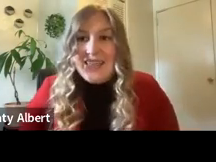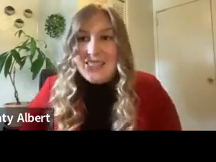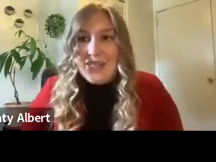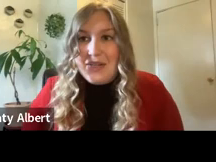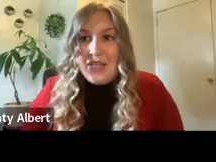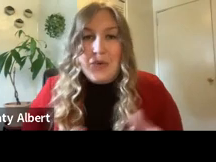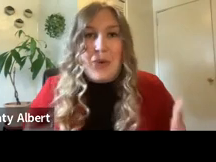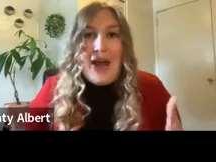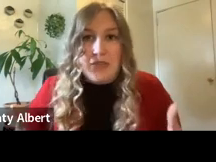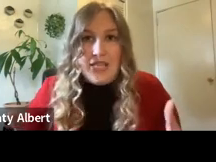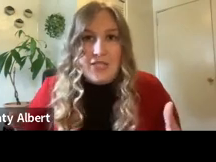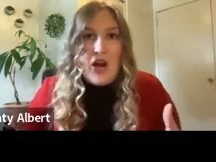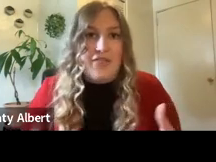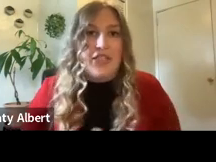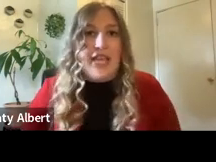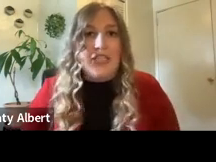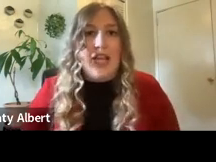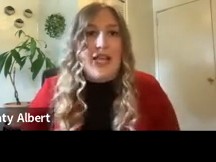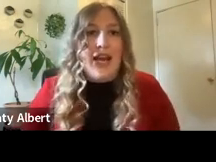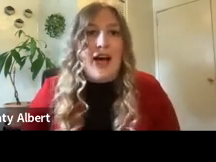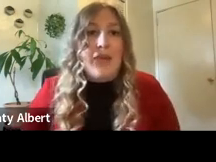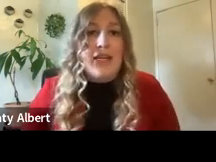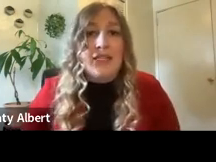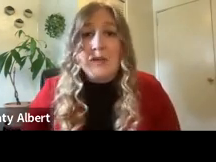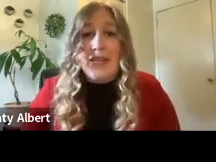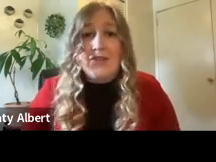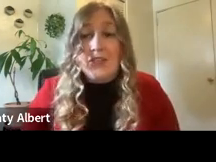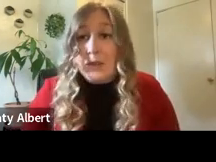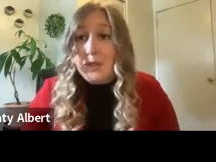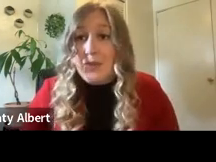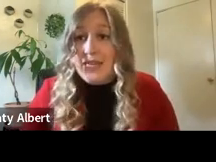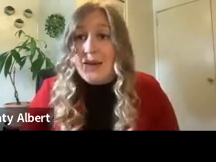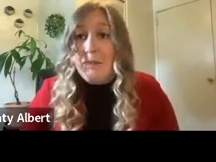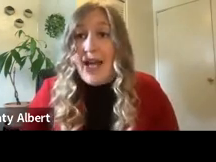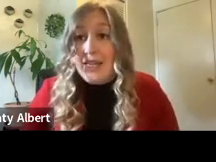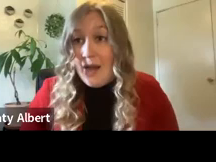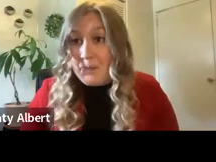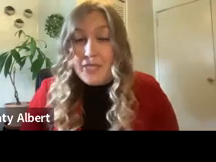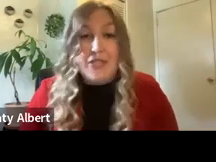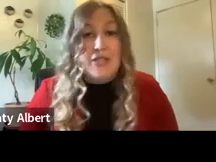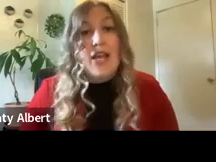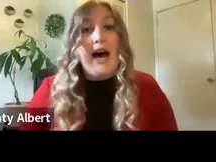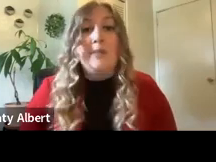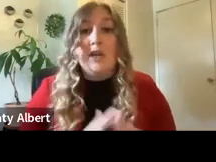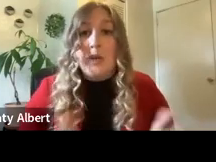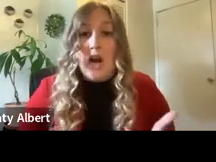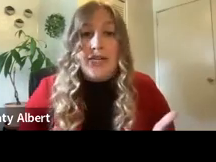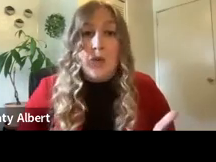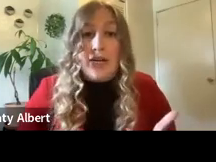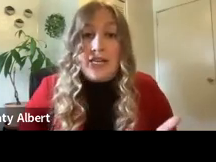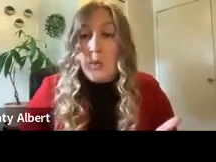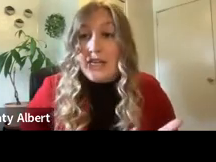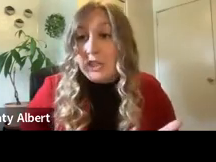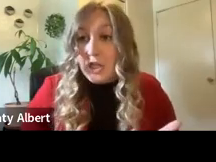So I'd like to, ground this conversation in a little bit of social media by the numbers. Here we